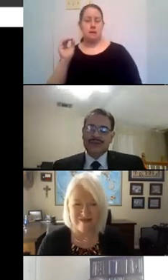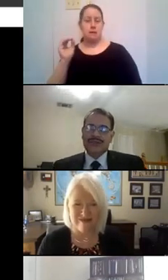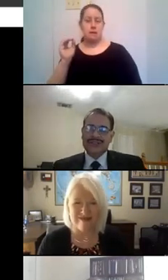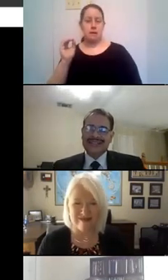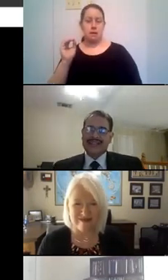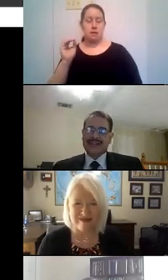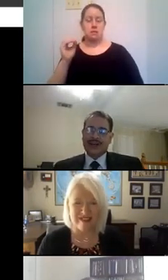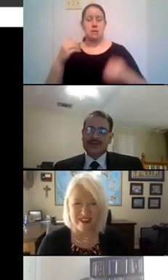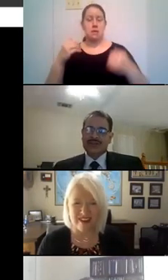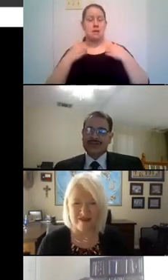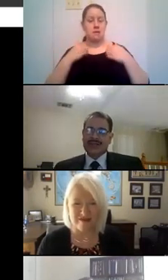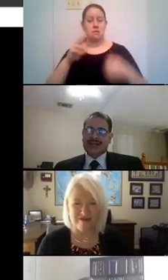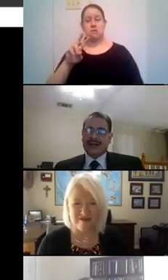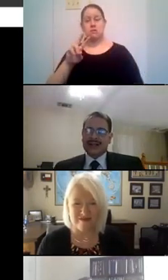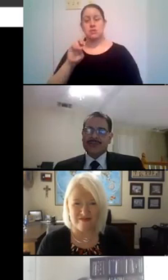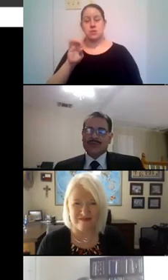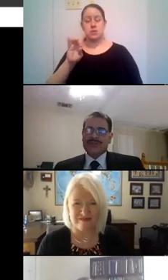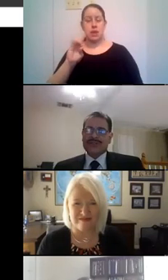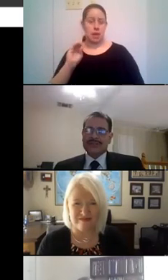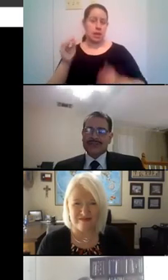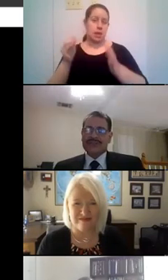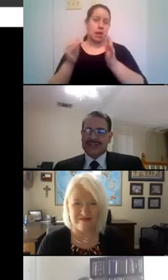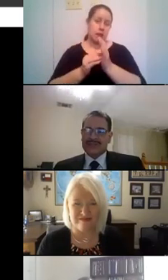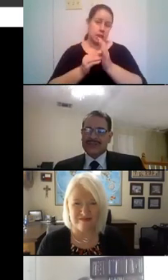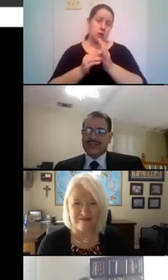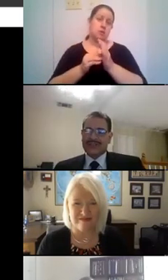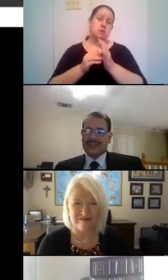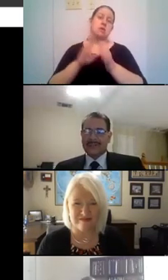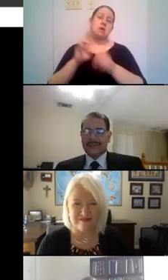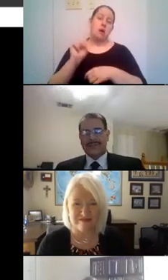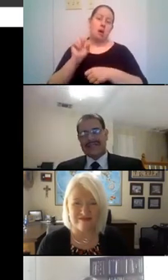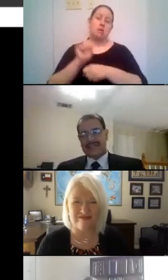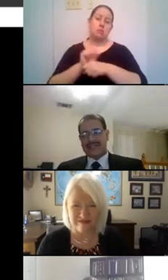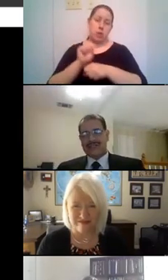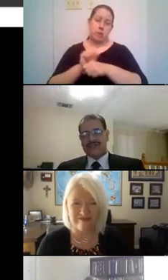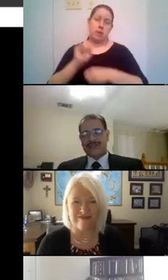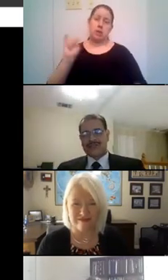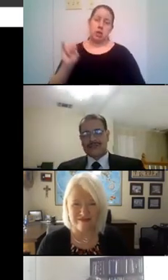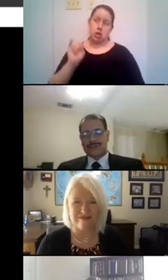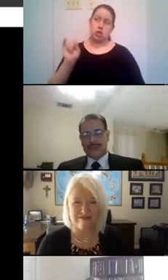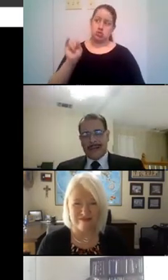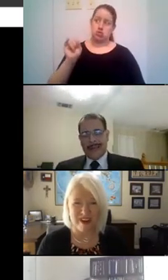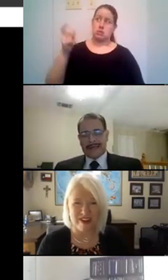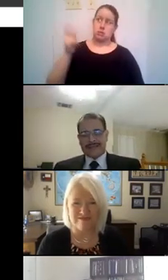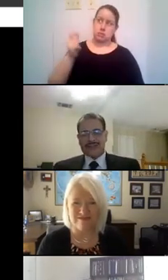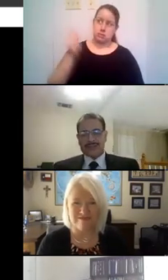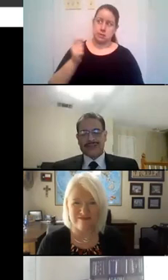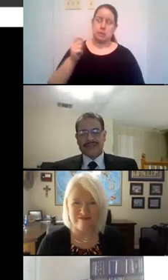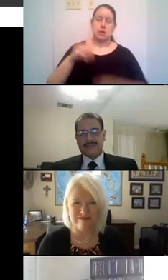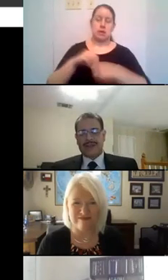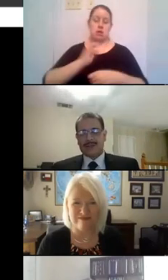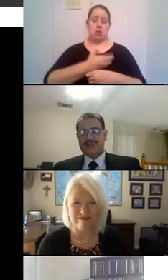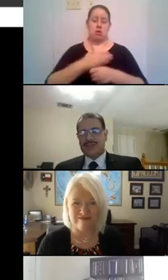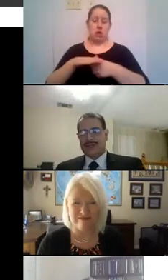over 280,000 unemployment insurance claimants in our area, made it easy for us to determine